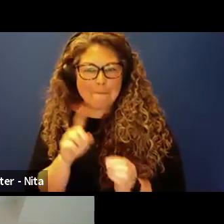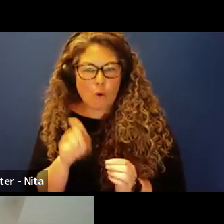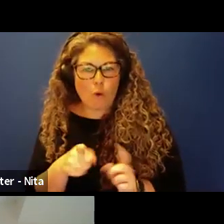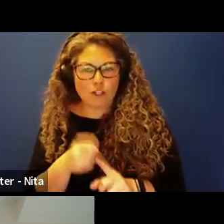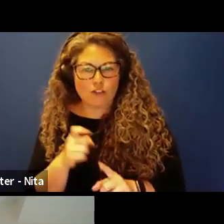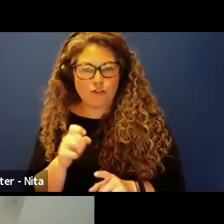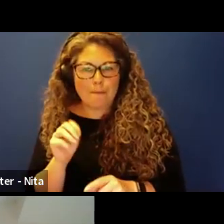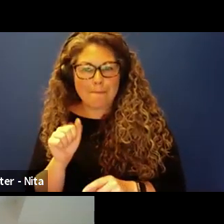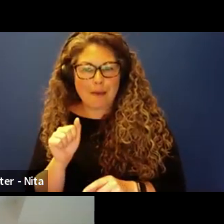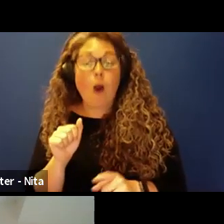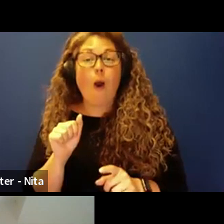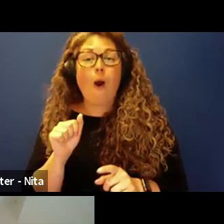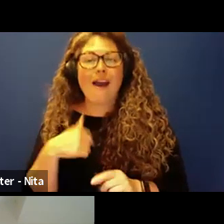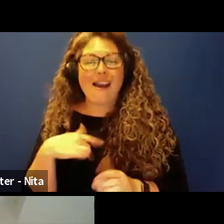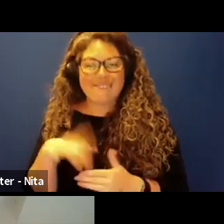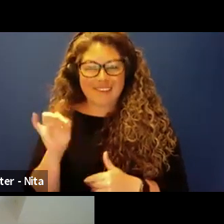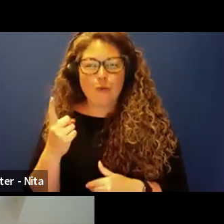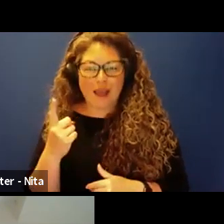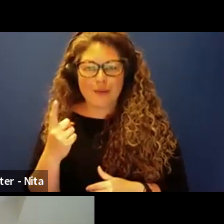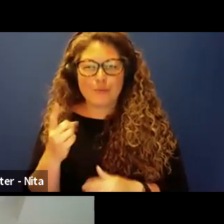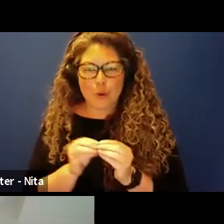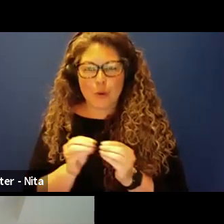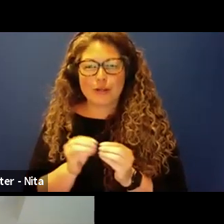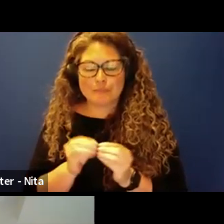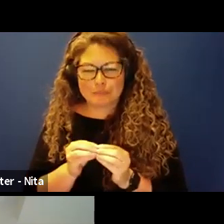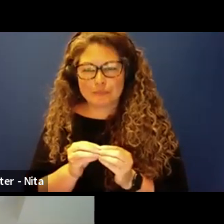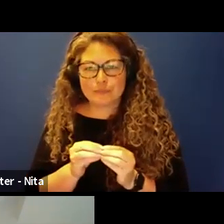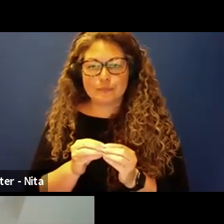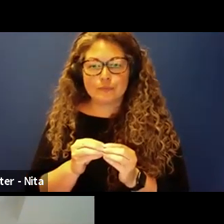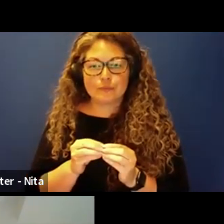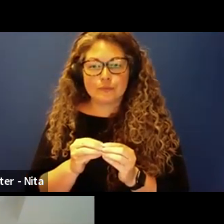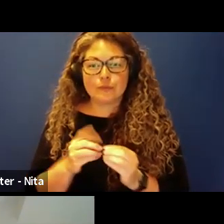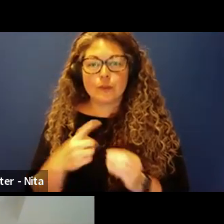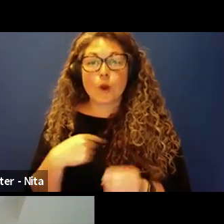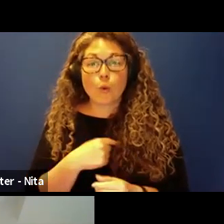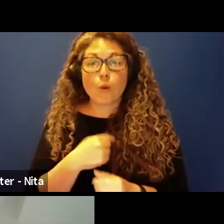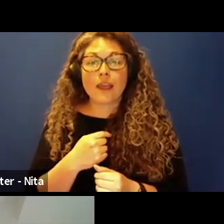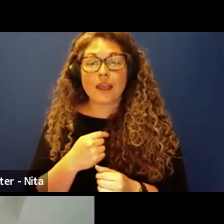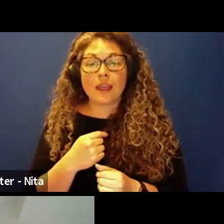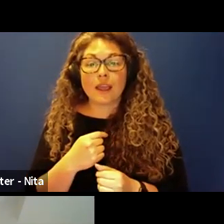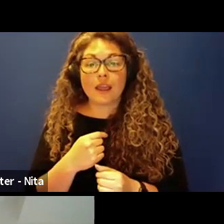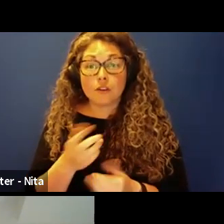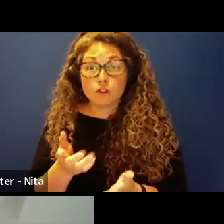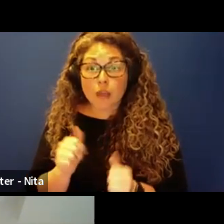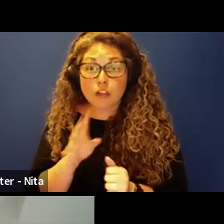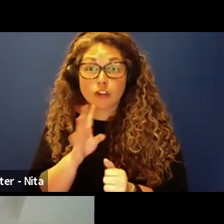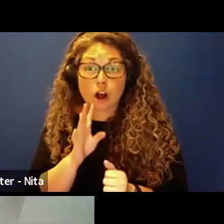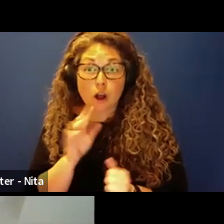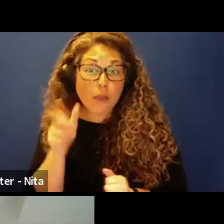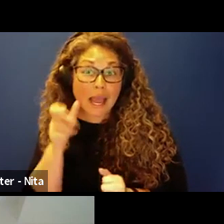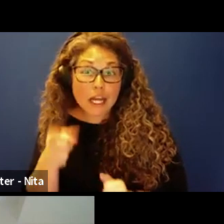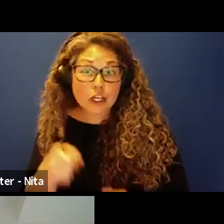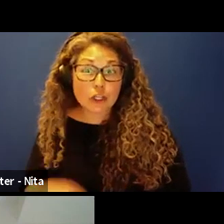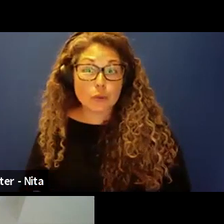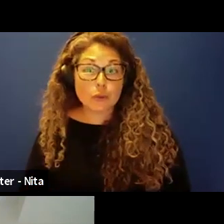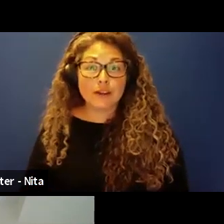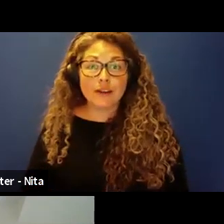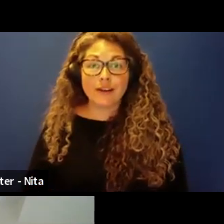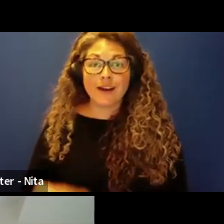Oh, actually, we do have one more. Bree Love, you're allowed to talk. We can hear you.